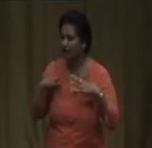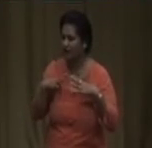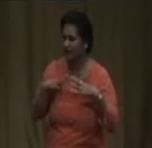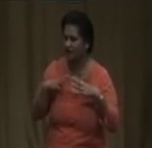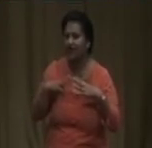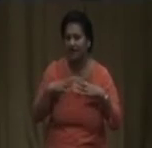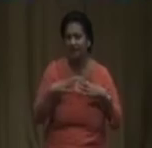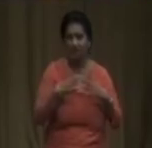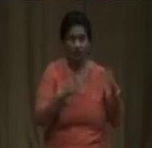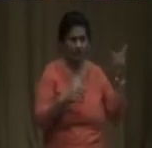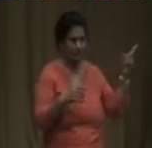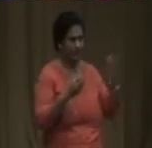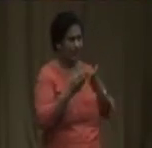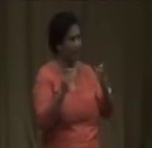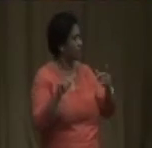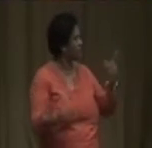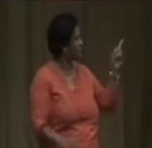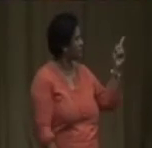And this is how we do it.